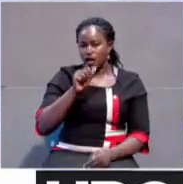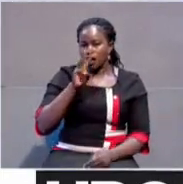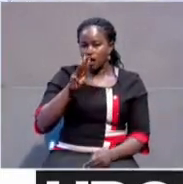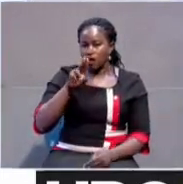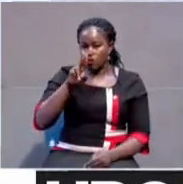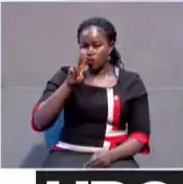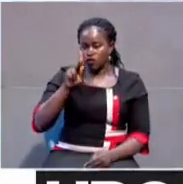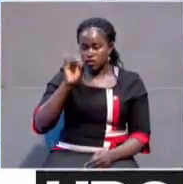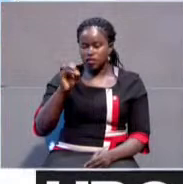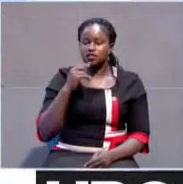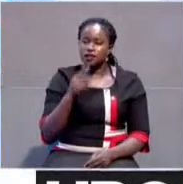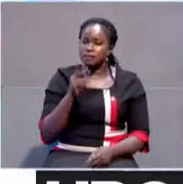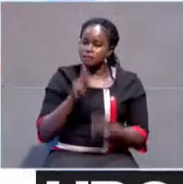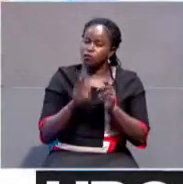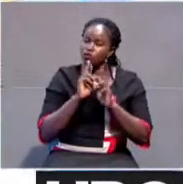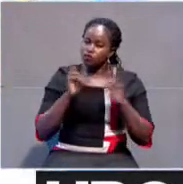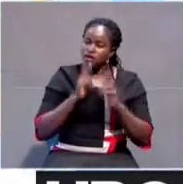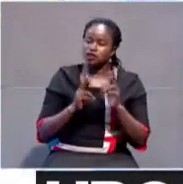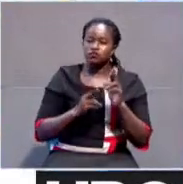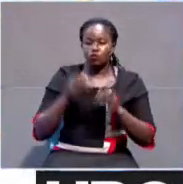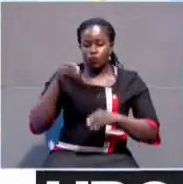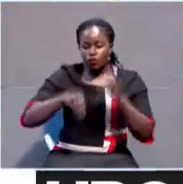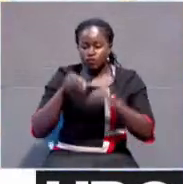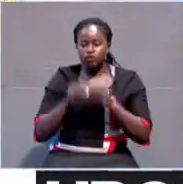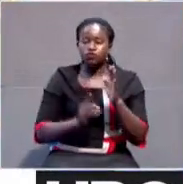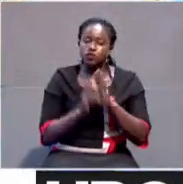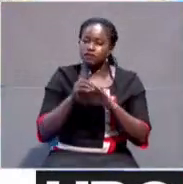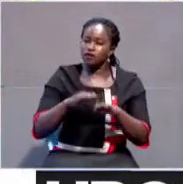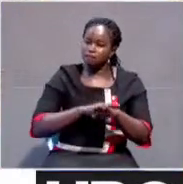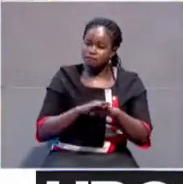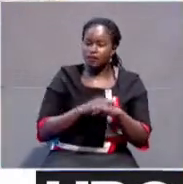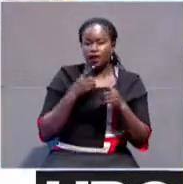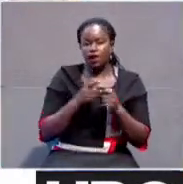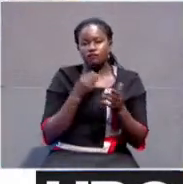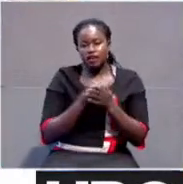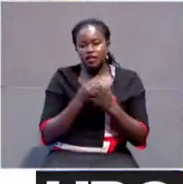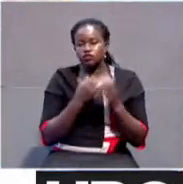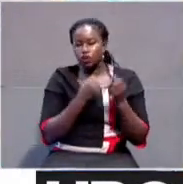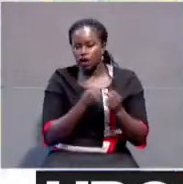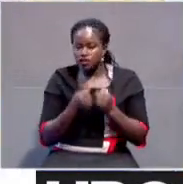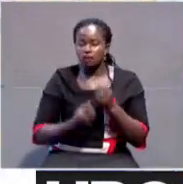willing to contribute towards developing Buganda despite financial challenges